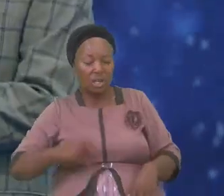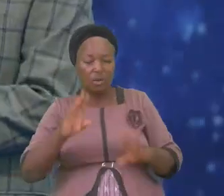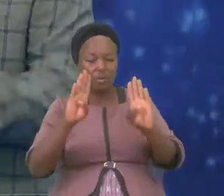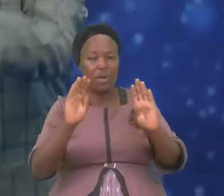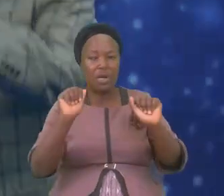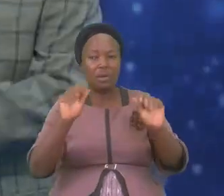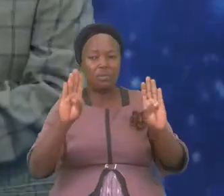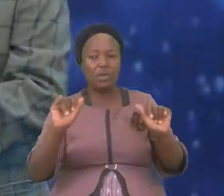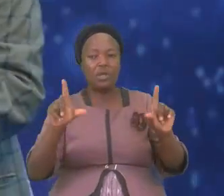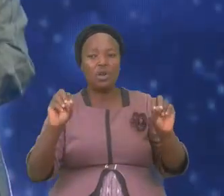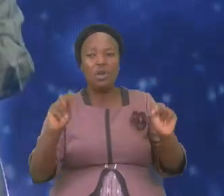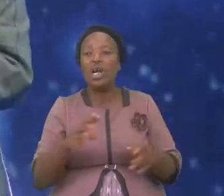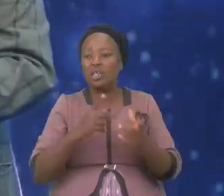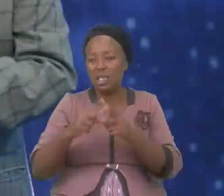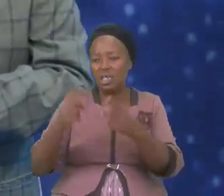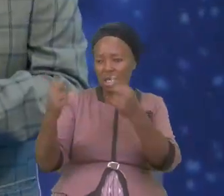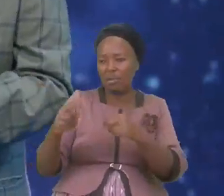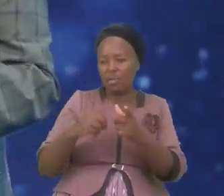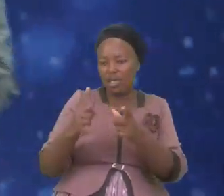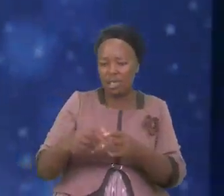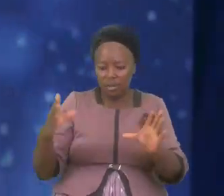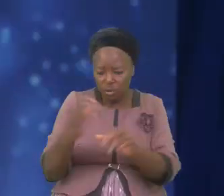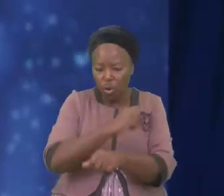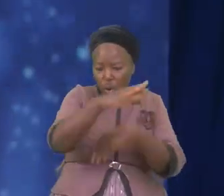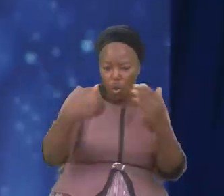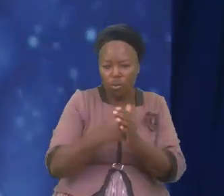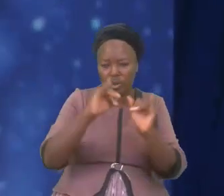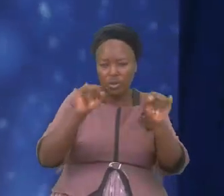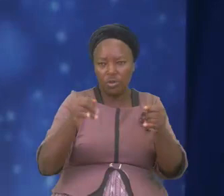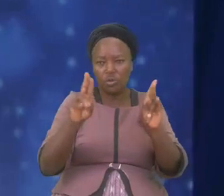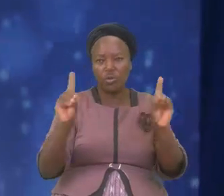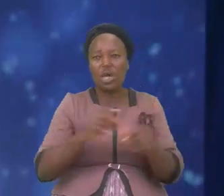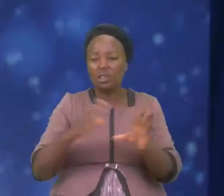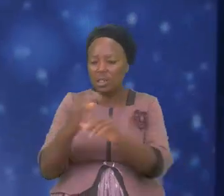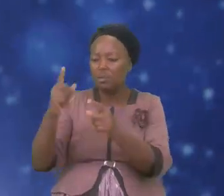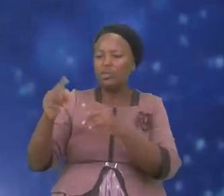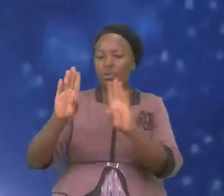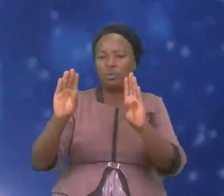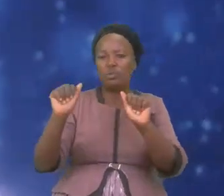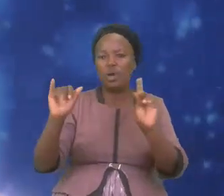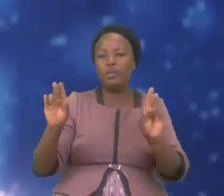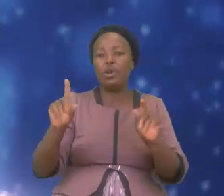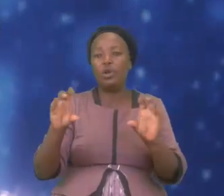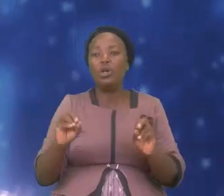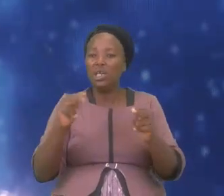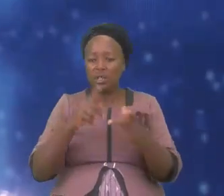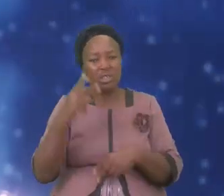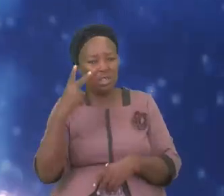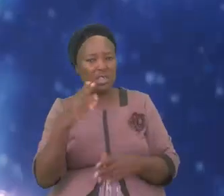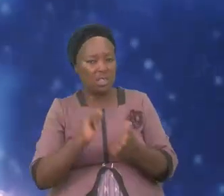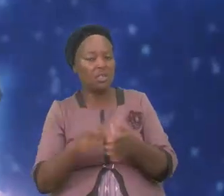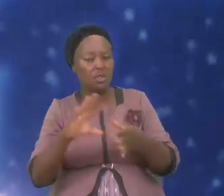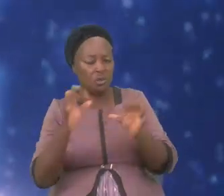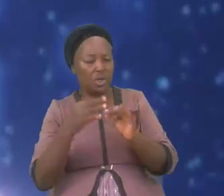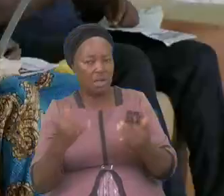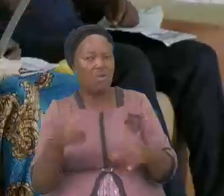to Babylon. Let me just read the story to you. It tells us in Daniel chapter 1, I'm reading from verse 1. It